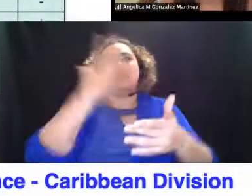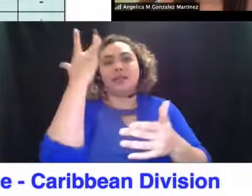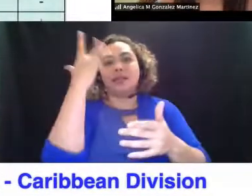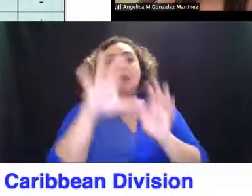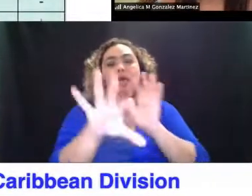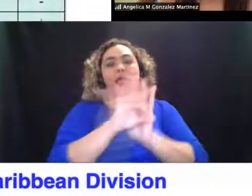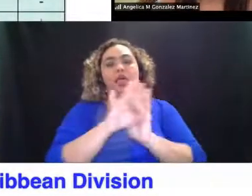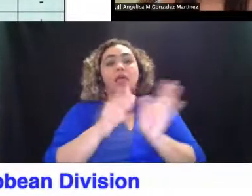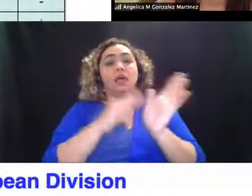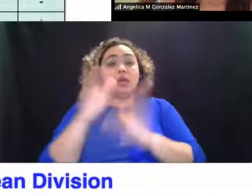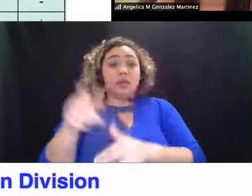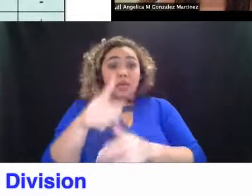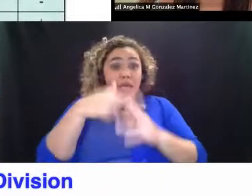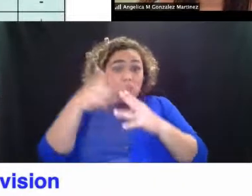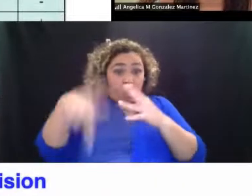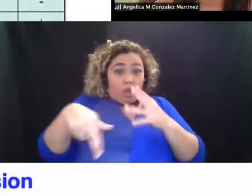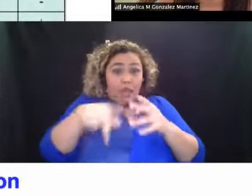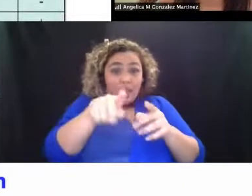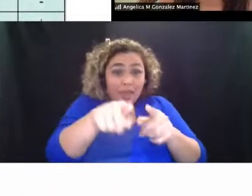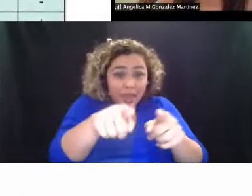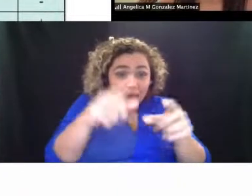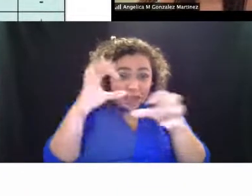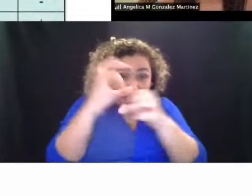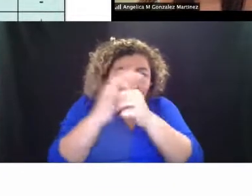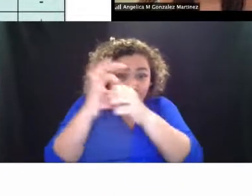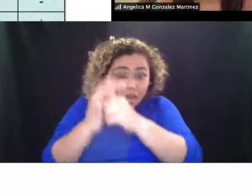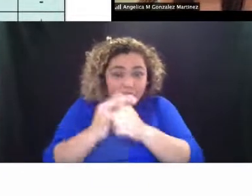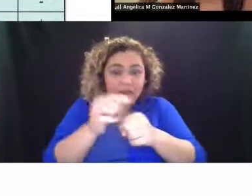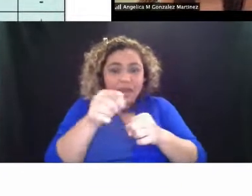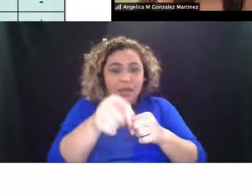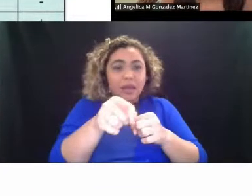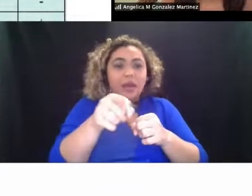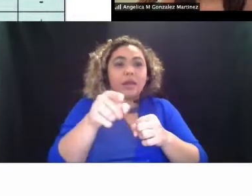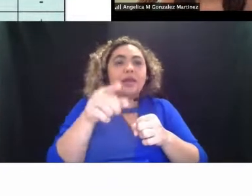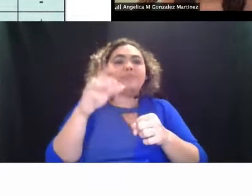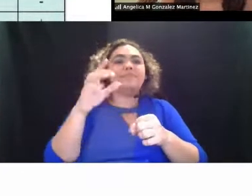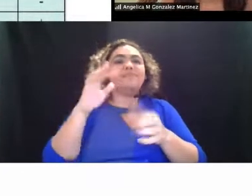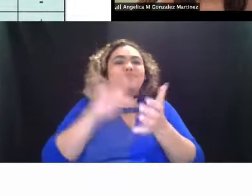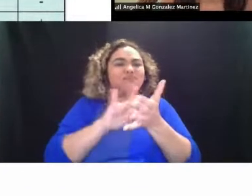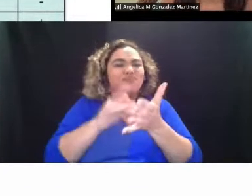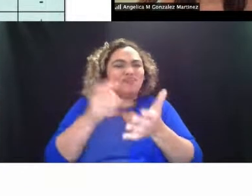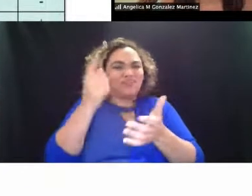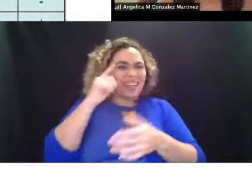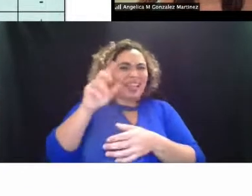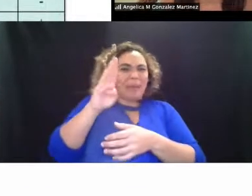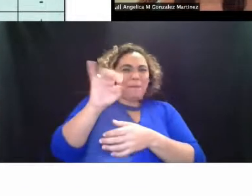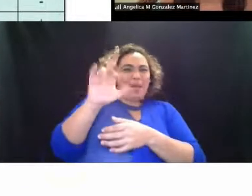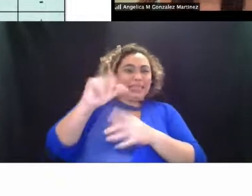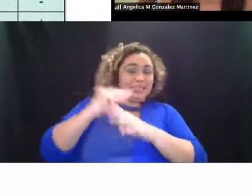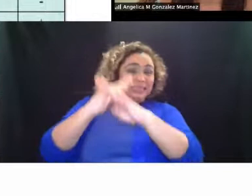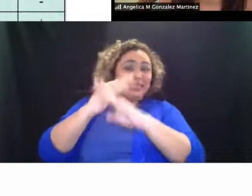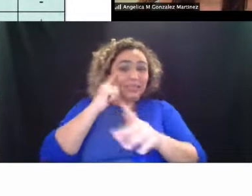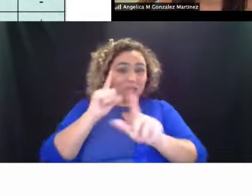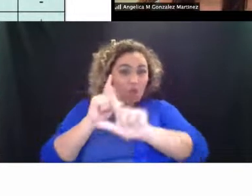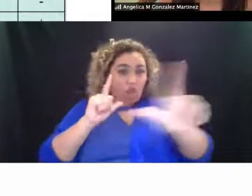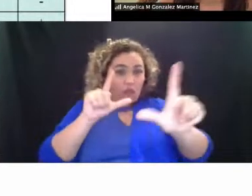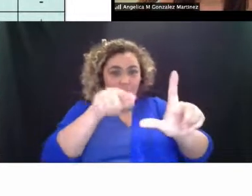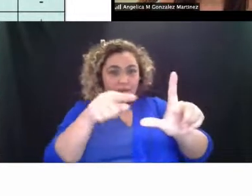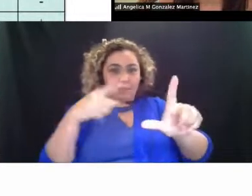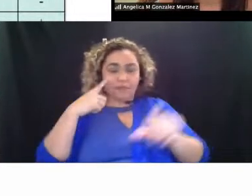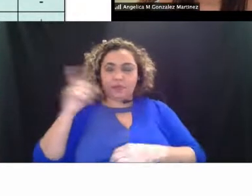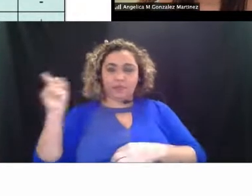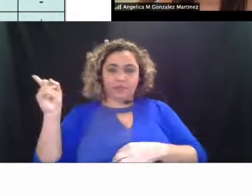As the result, the viral particle of infected Pseudomonas aeruginosa can be easily, can you see on the left, a phage listing